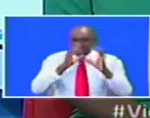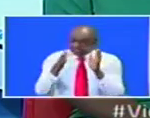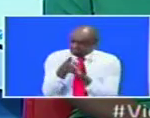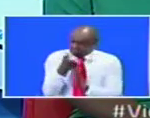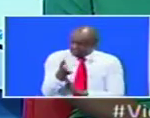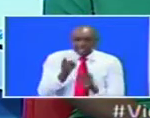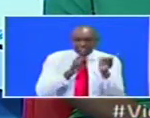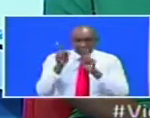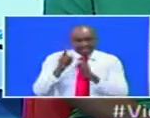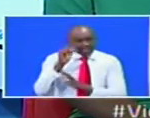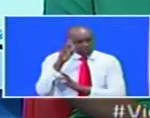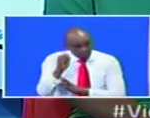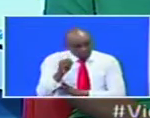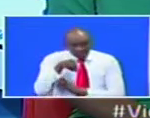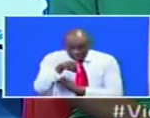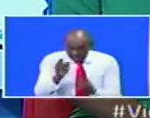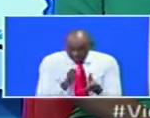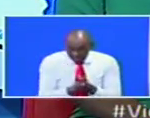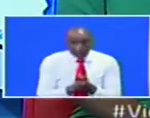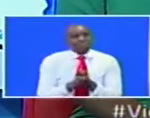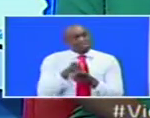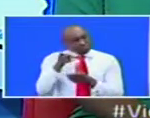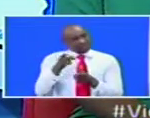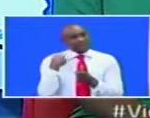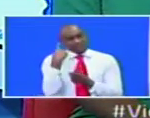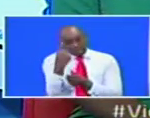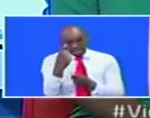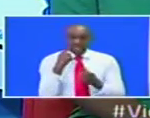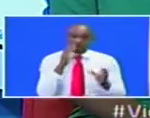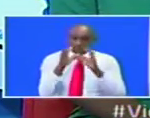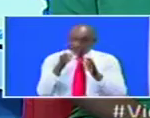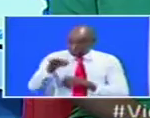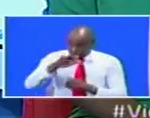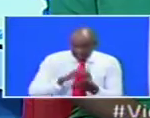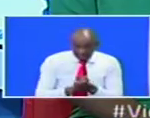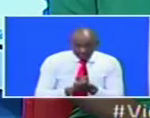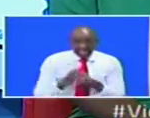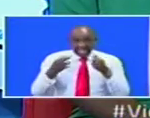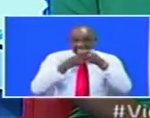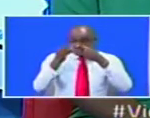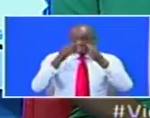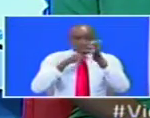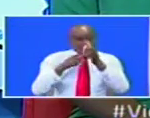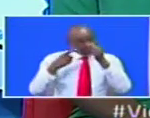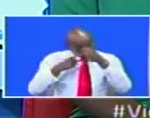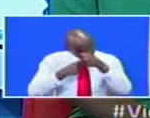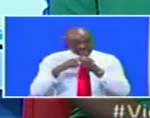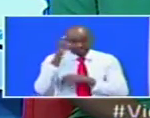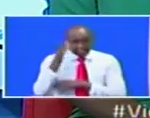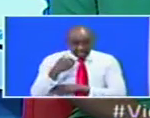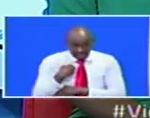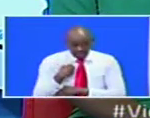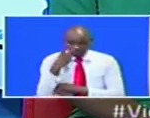powerhouse Safaricom grew its lead in the mobile communication market further to hit 80.6% in the final quarter